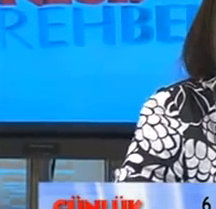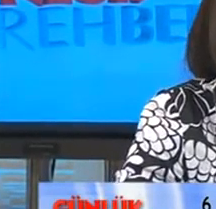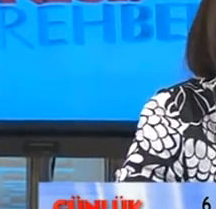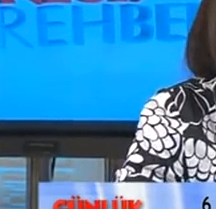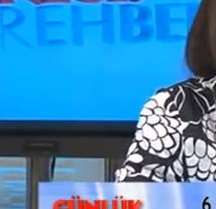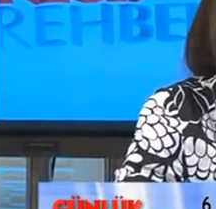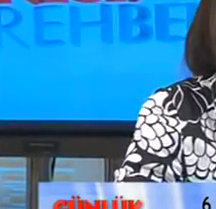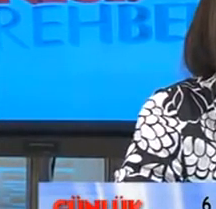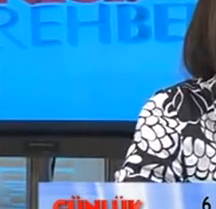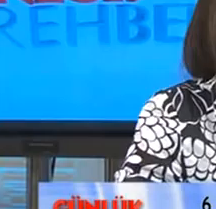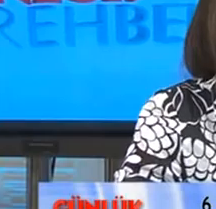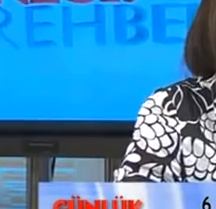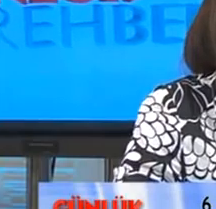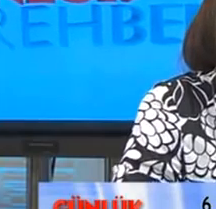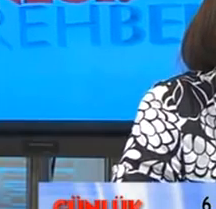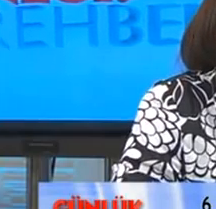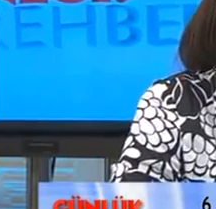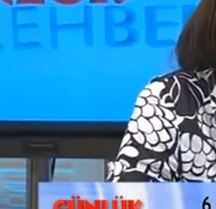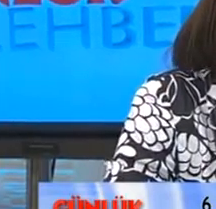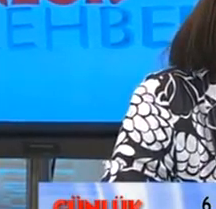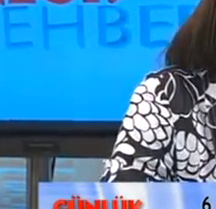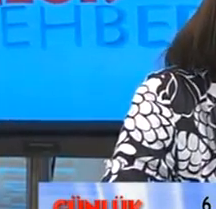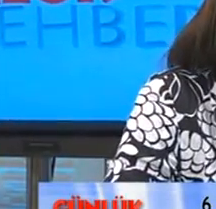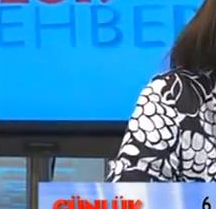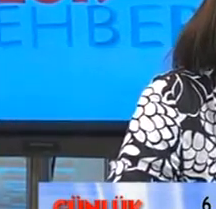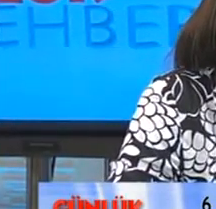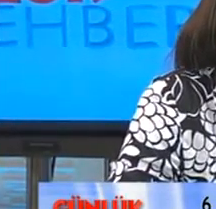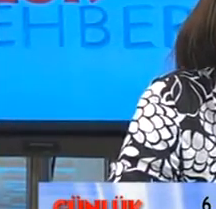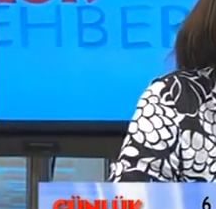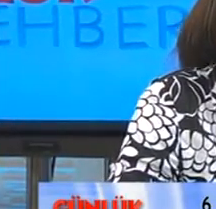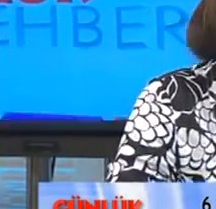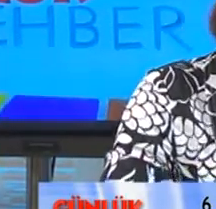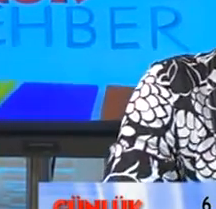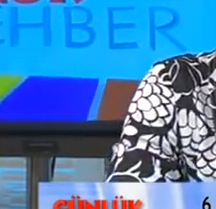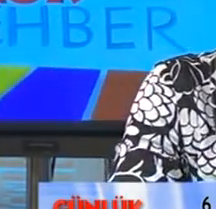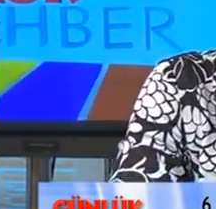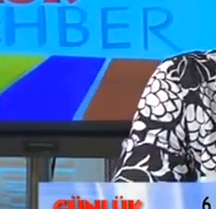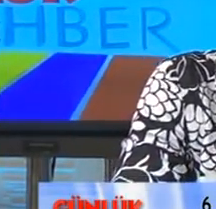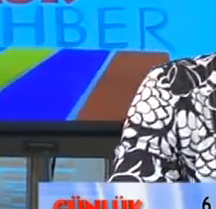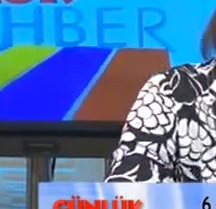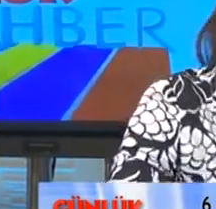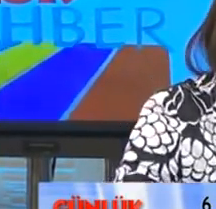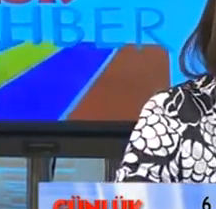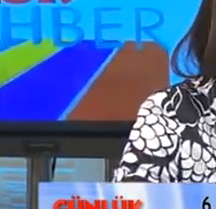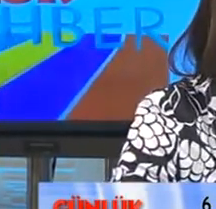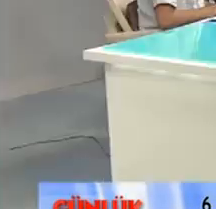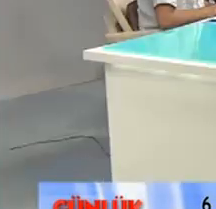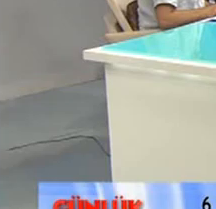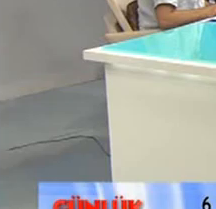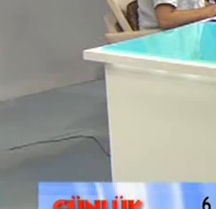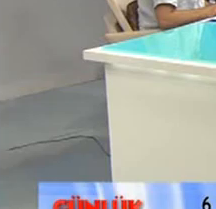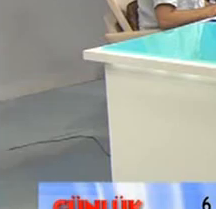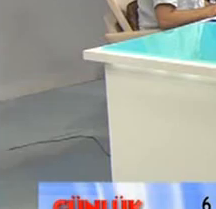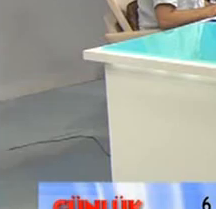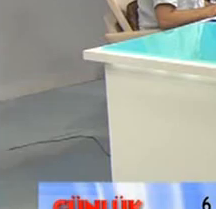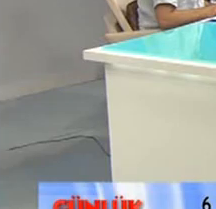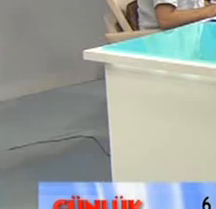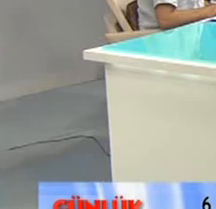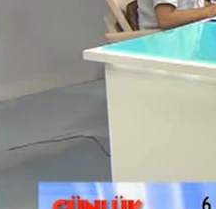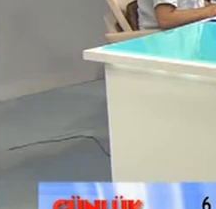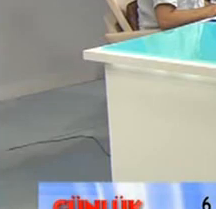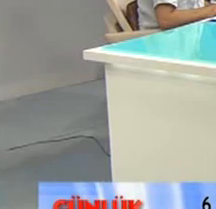master student Enes Avcu. And we yüksek have yüksek lisans öğrencisi Enes de. Yes. Evet.